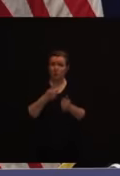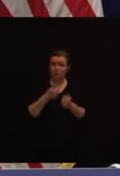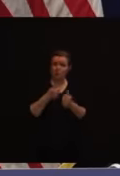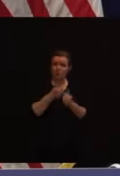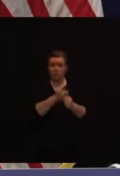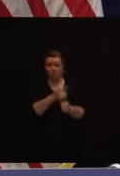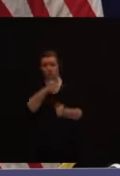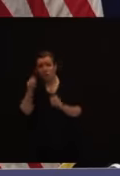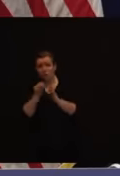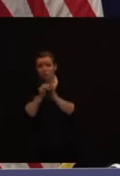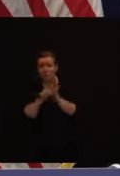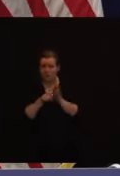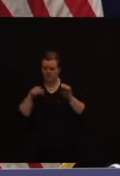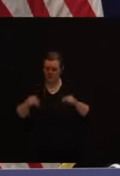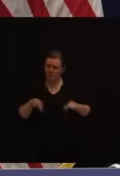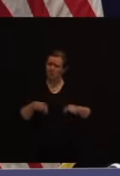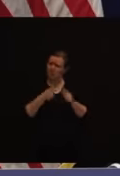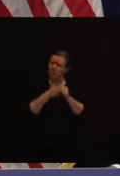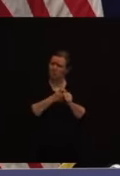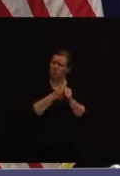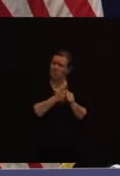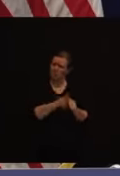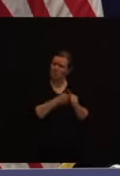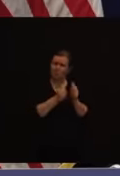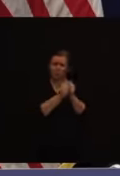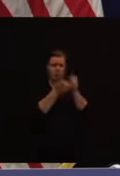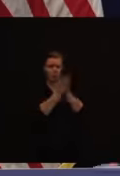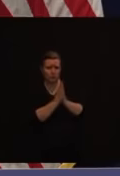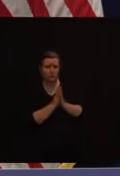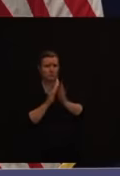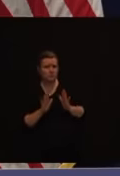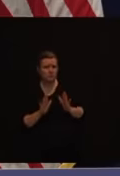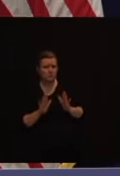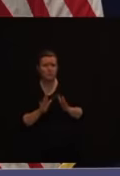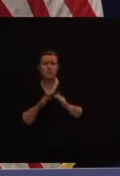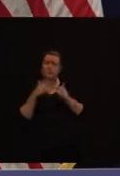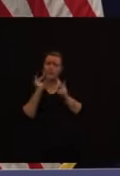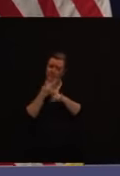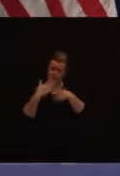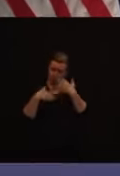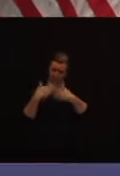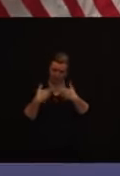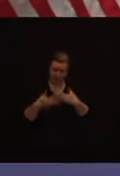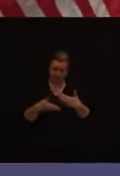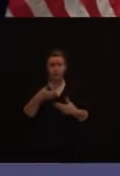America, literally. We just need you to keep at it. God bless you all. We'll see you tomorrow.